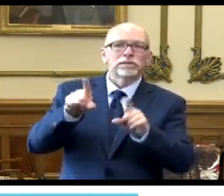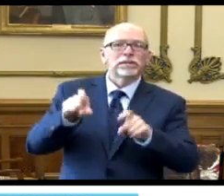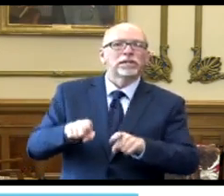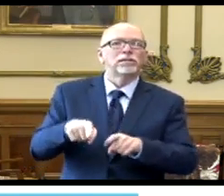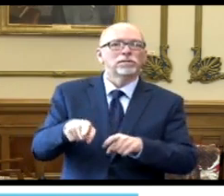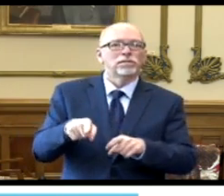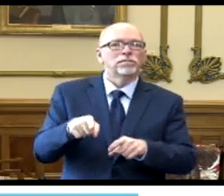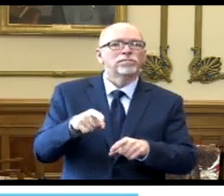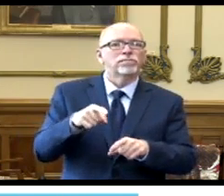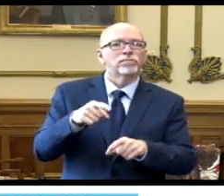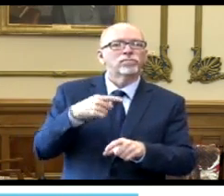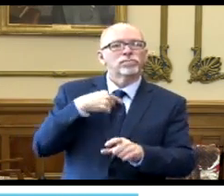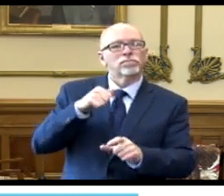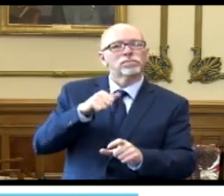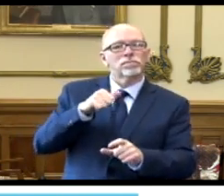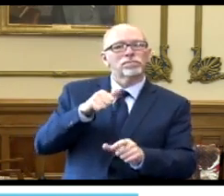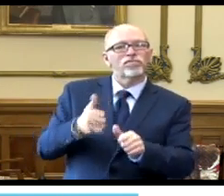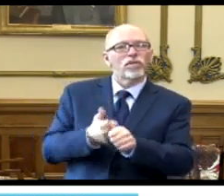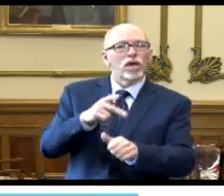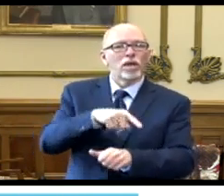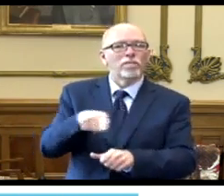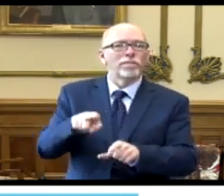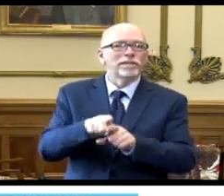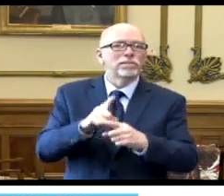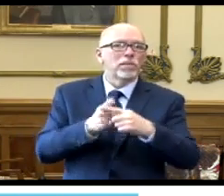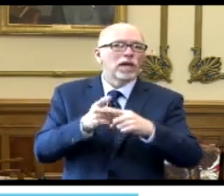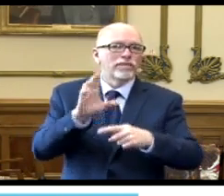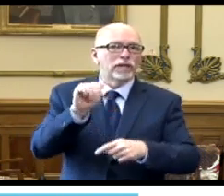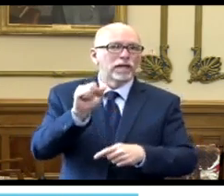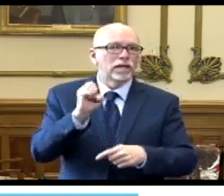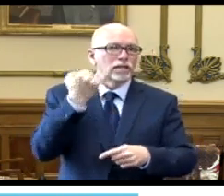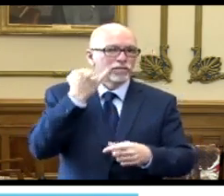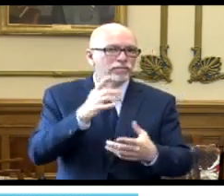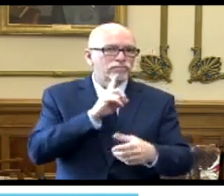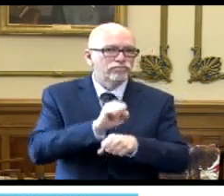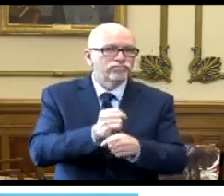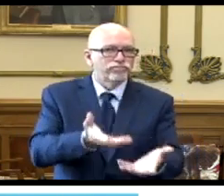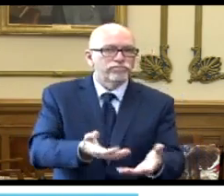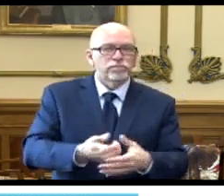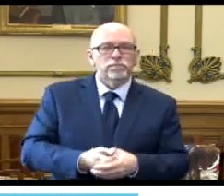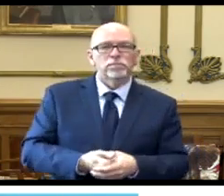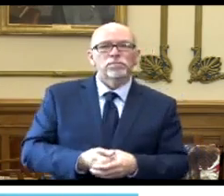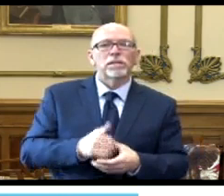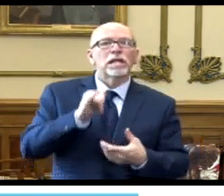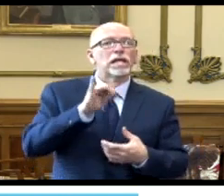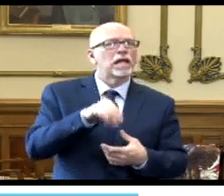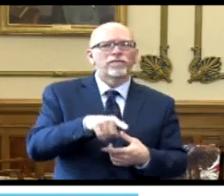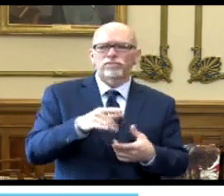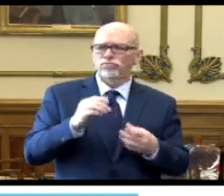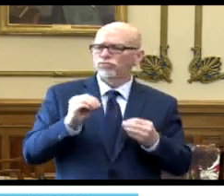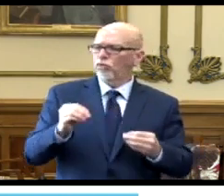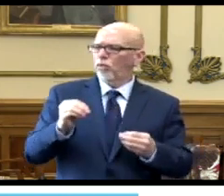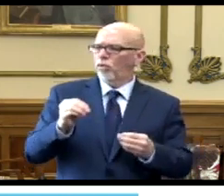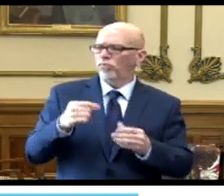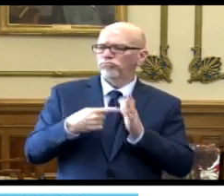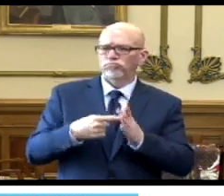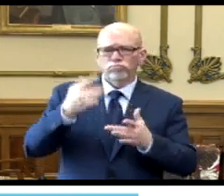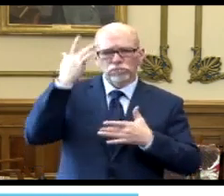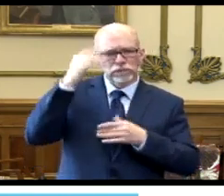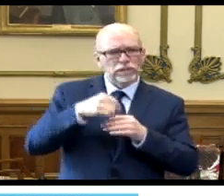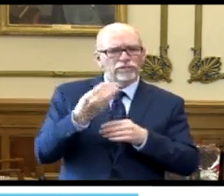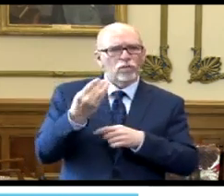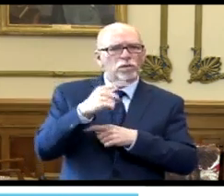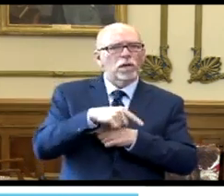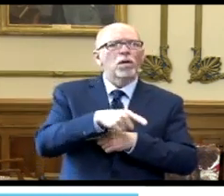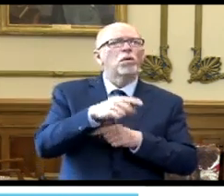them up as a positive case. Also, if they do not develop symptoms after 14 days, they can come out